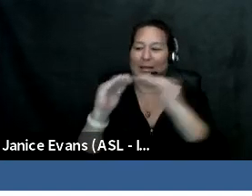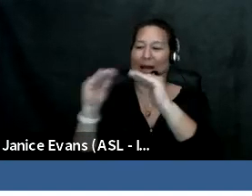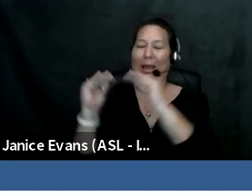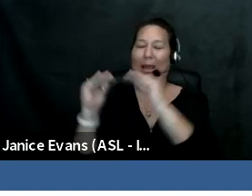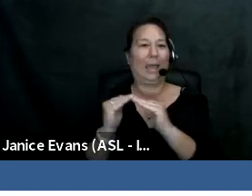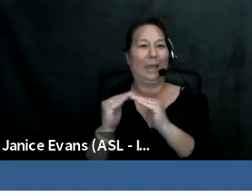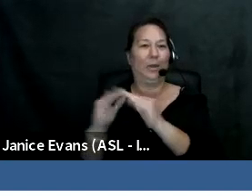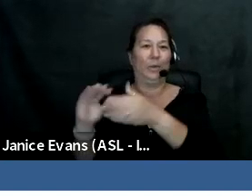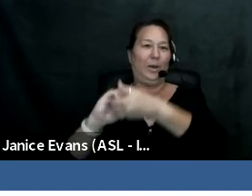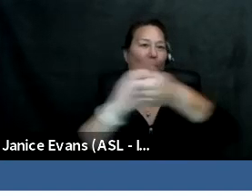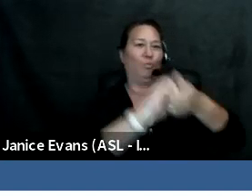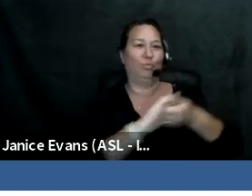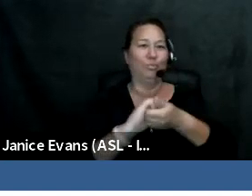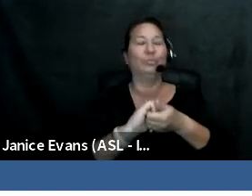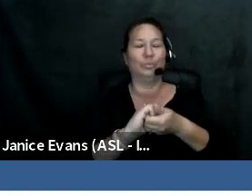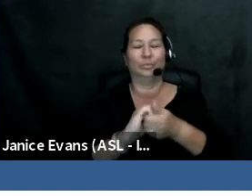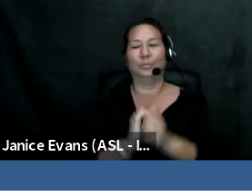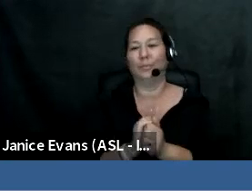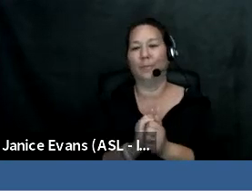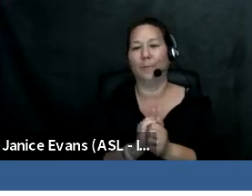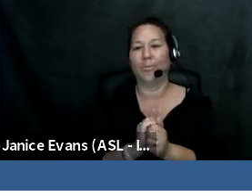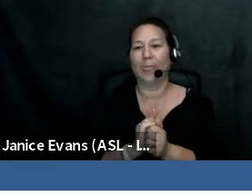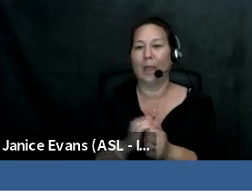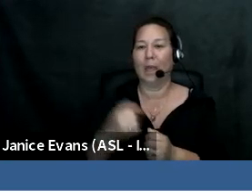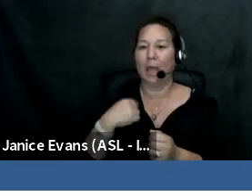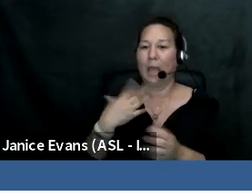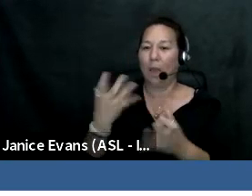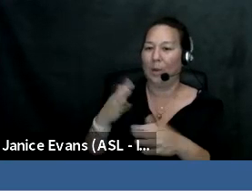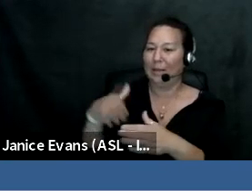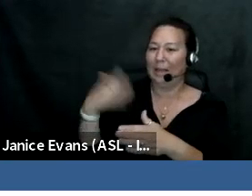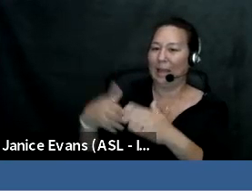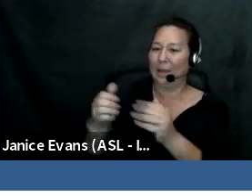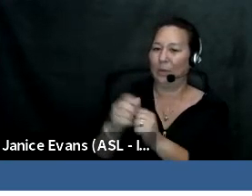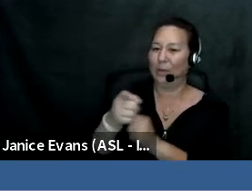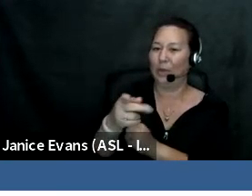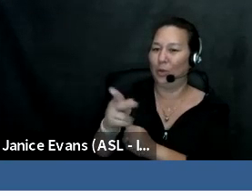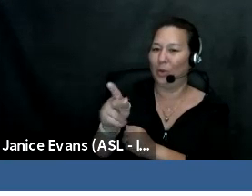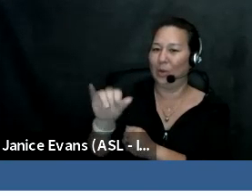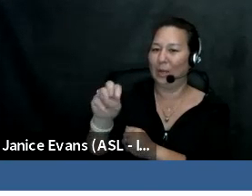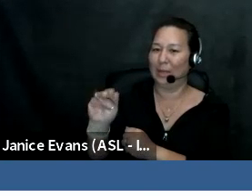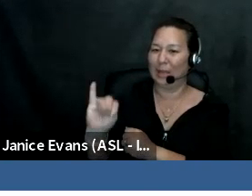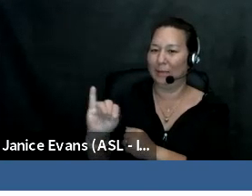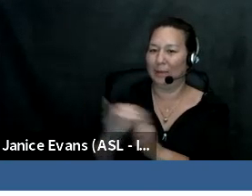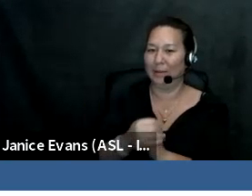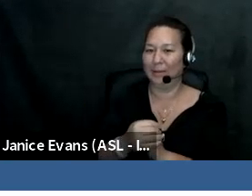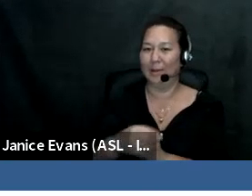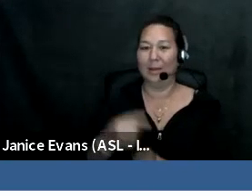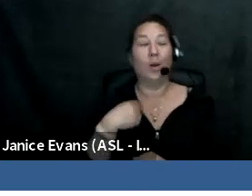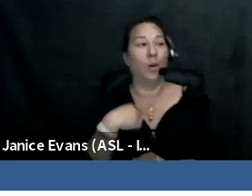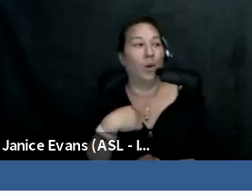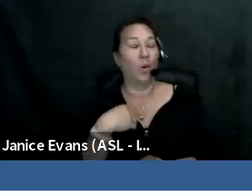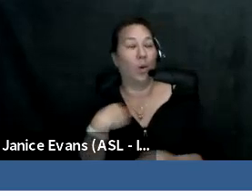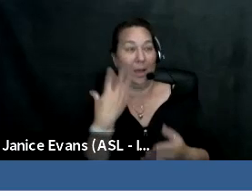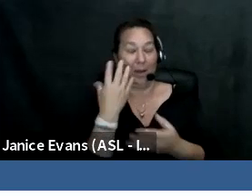Thank you, Dr. Hernandez. And I would like to end with you, Kimi. Of course, I would like to